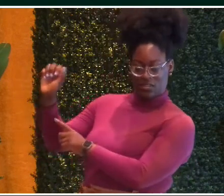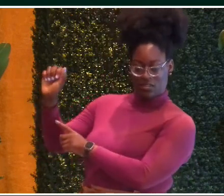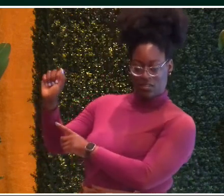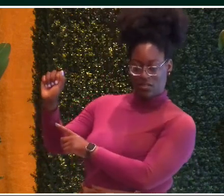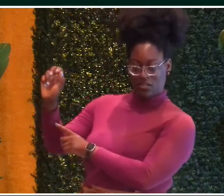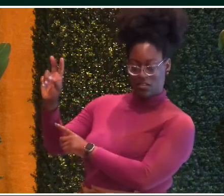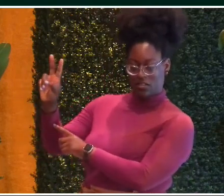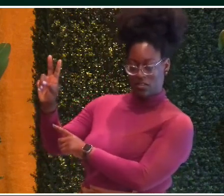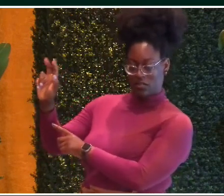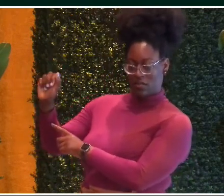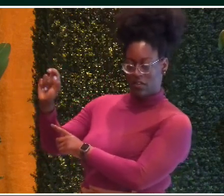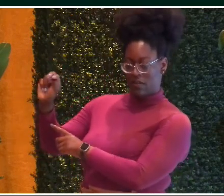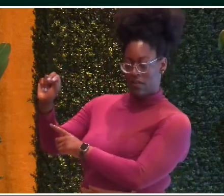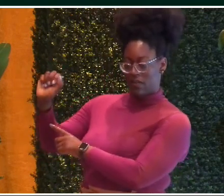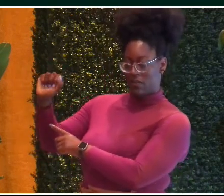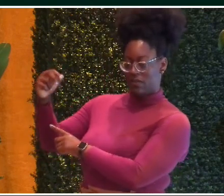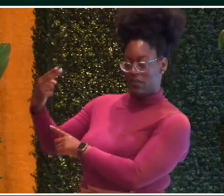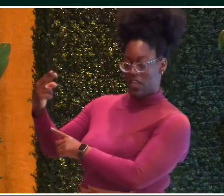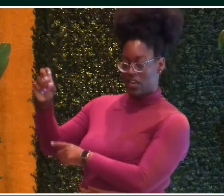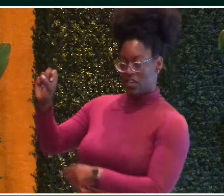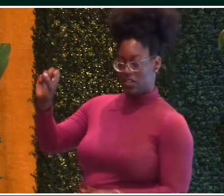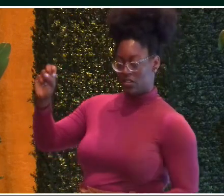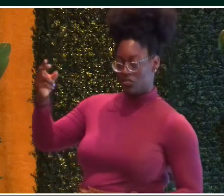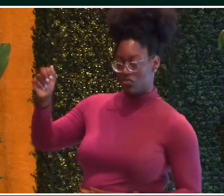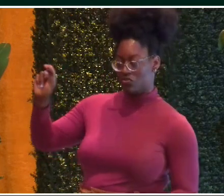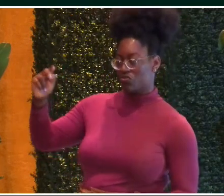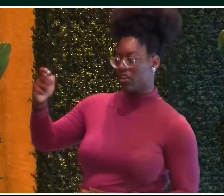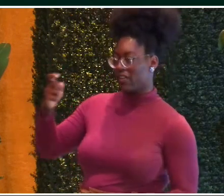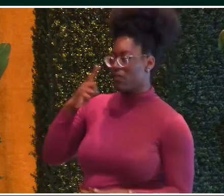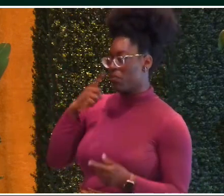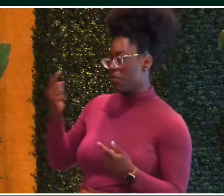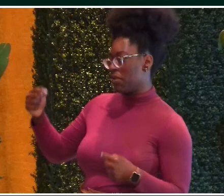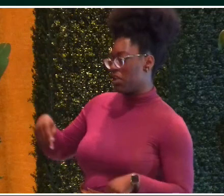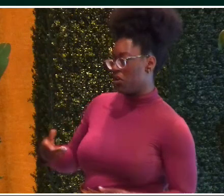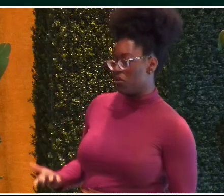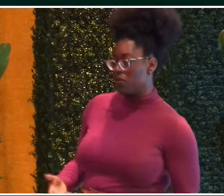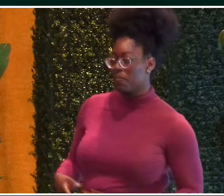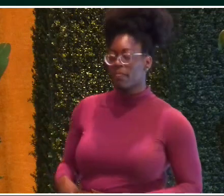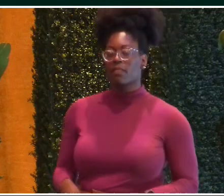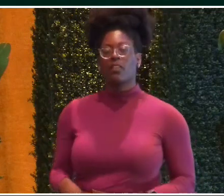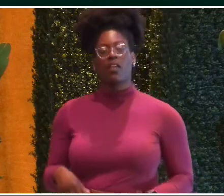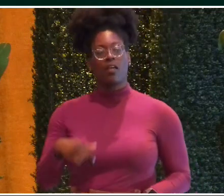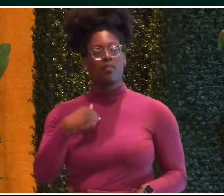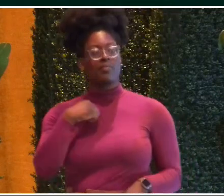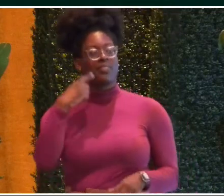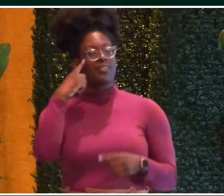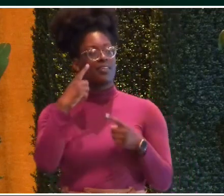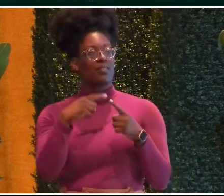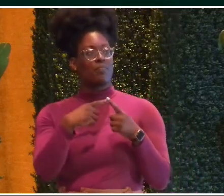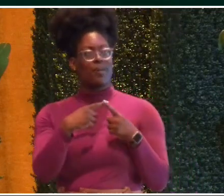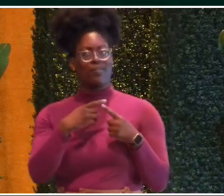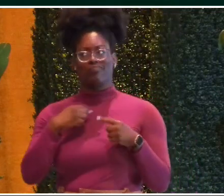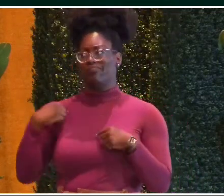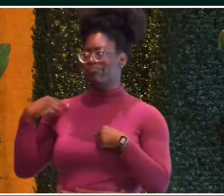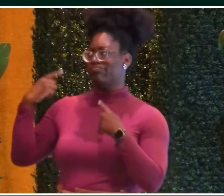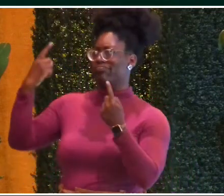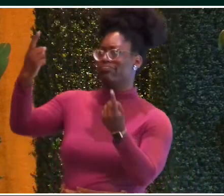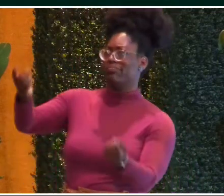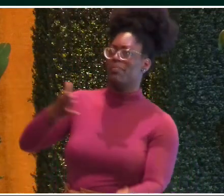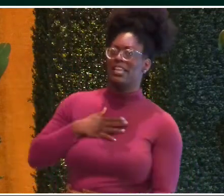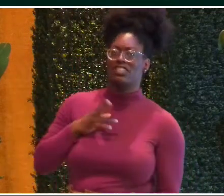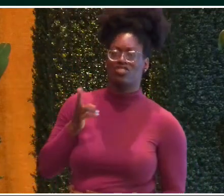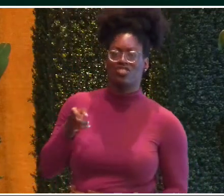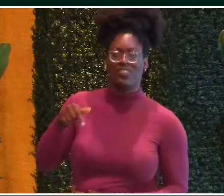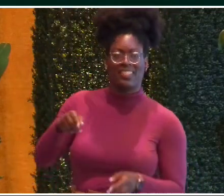to think a lot about the work I've been doing over the many years I've been doing it. I started organizing when I was 14. It's almost